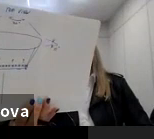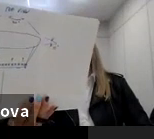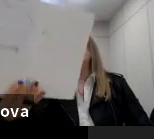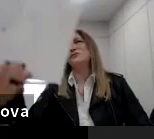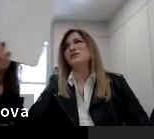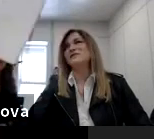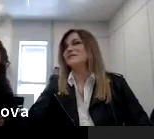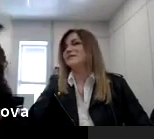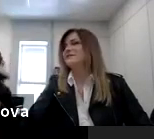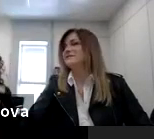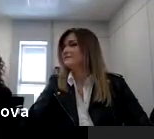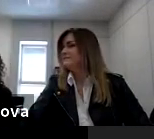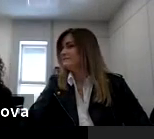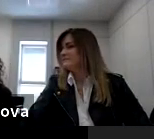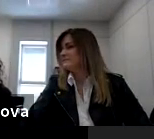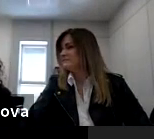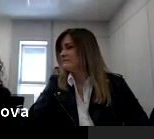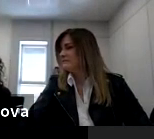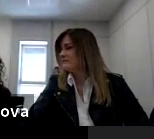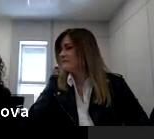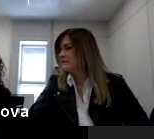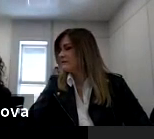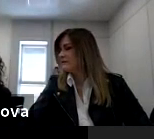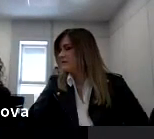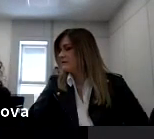Please repeat in words. Okay, yeah. Okay.